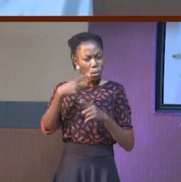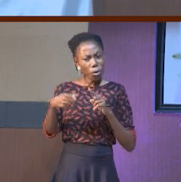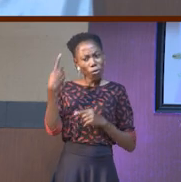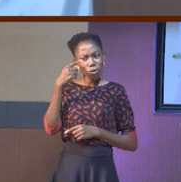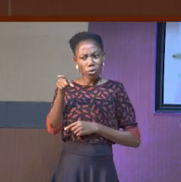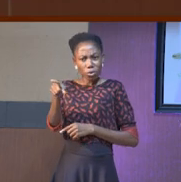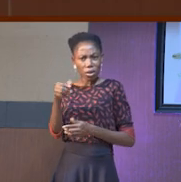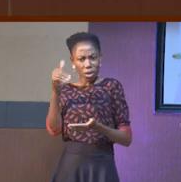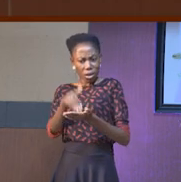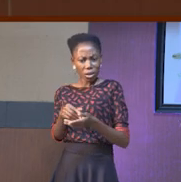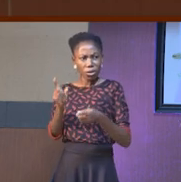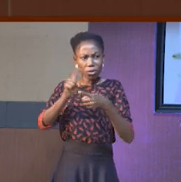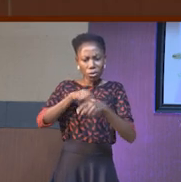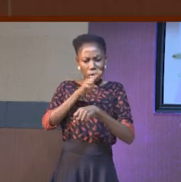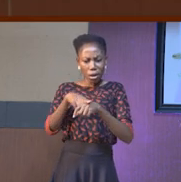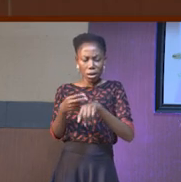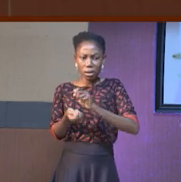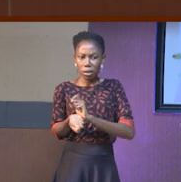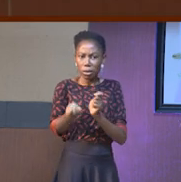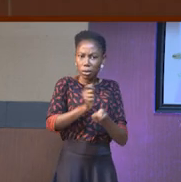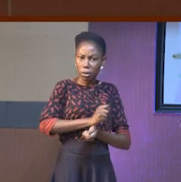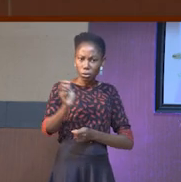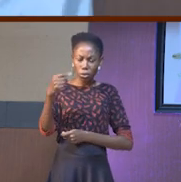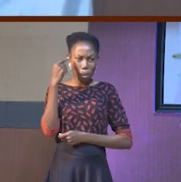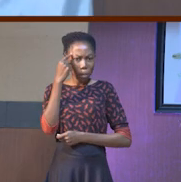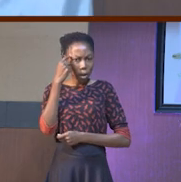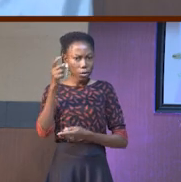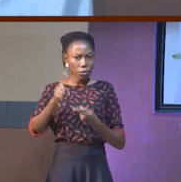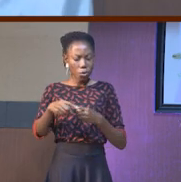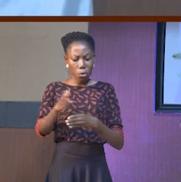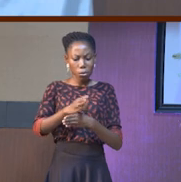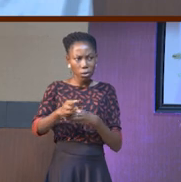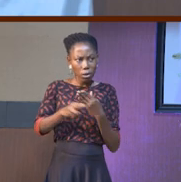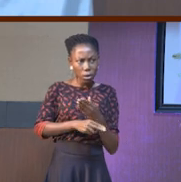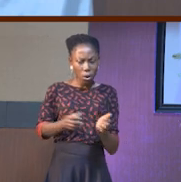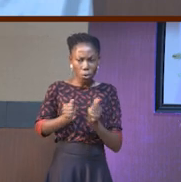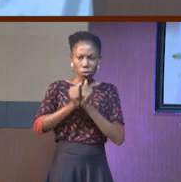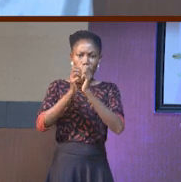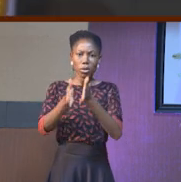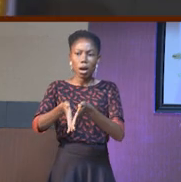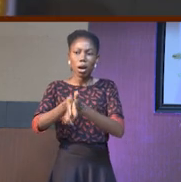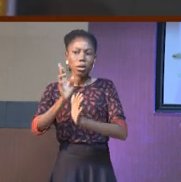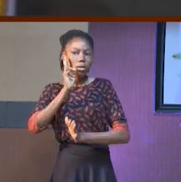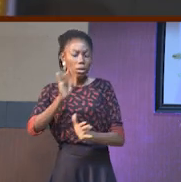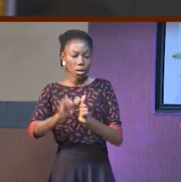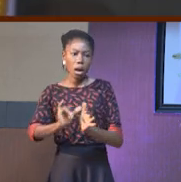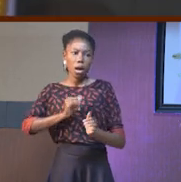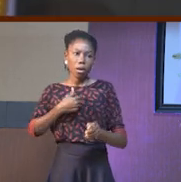to now unilaterally change what you intend to use the money for without consulting her and carrying her